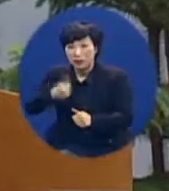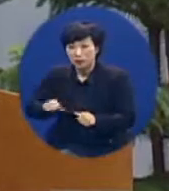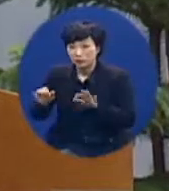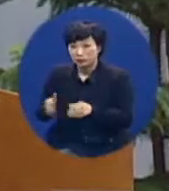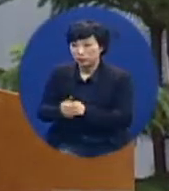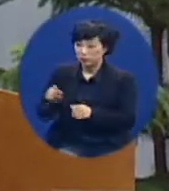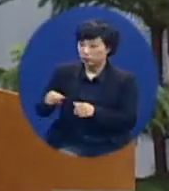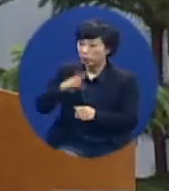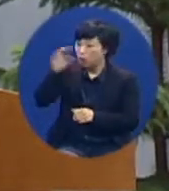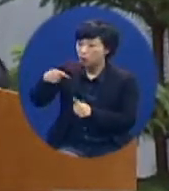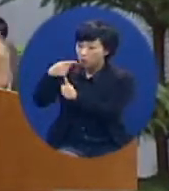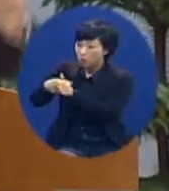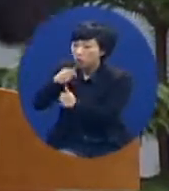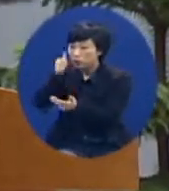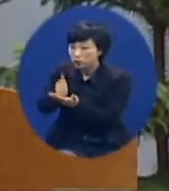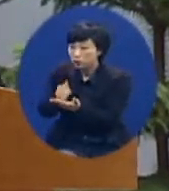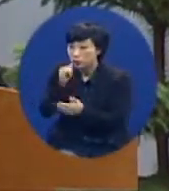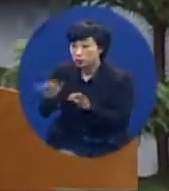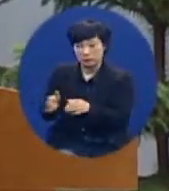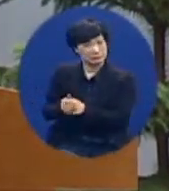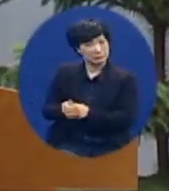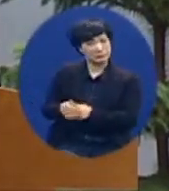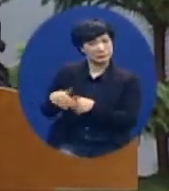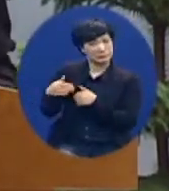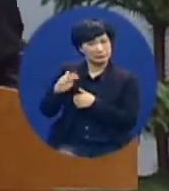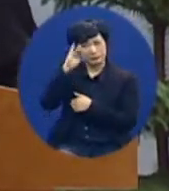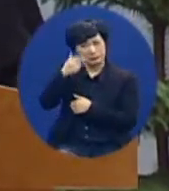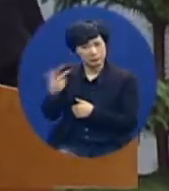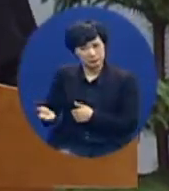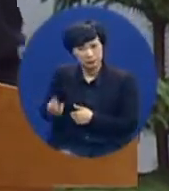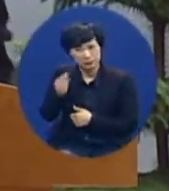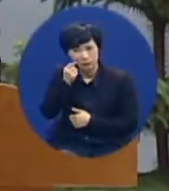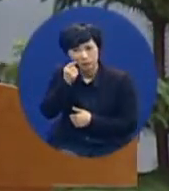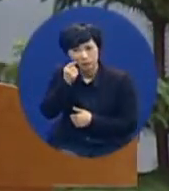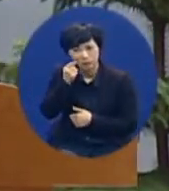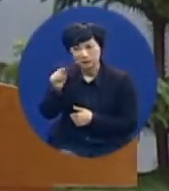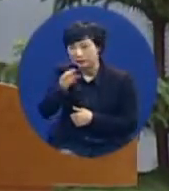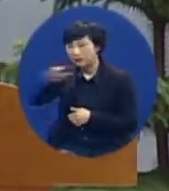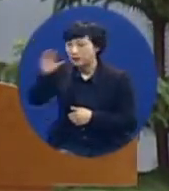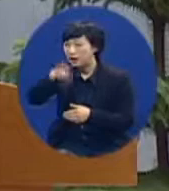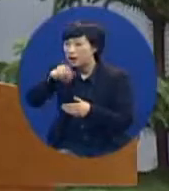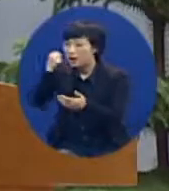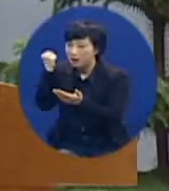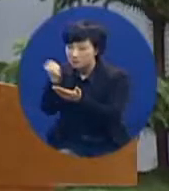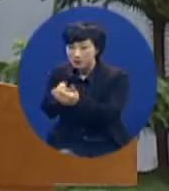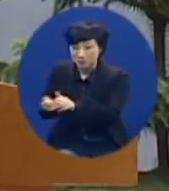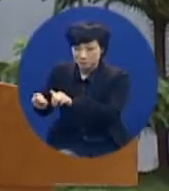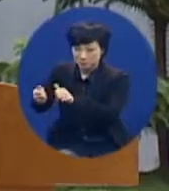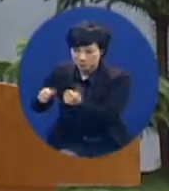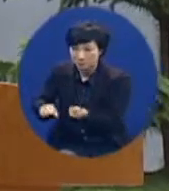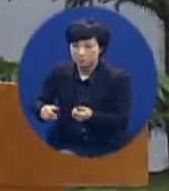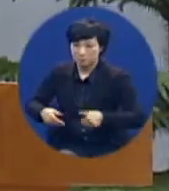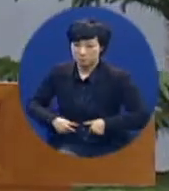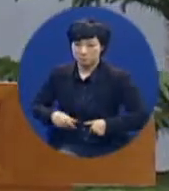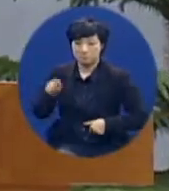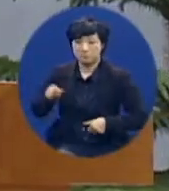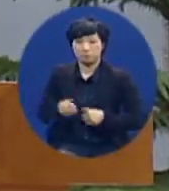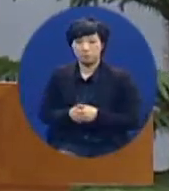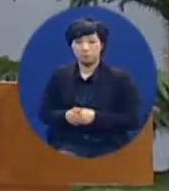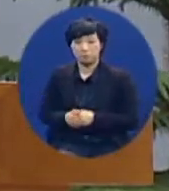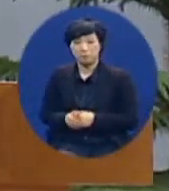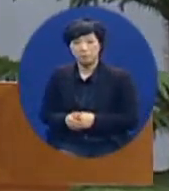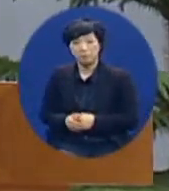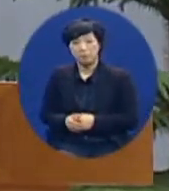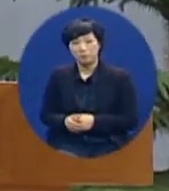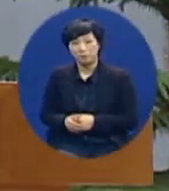is he saying, I'm the son of God? And he is blaspheming against the Lord. We should not let him to